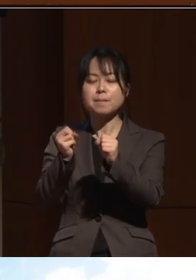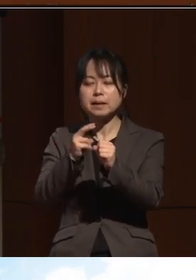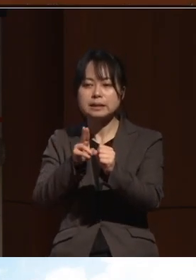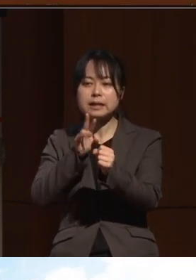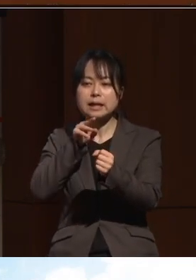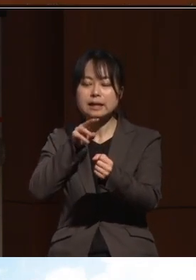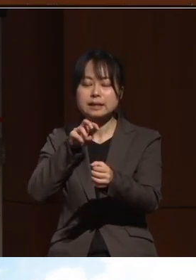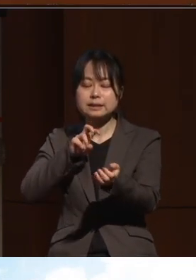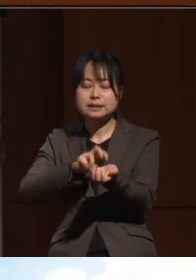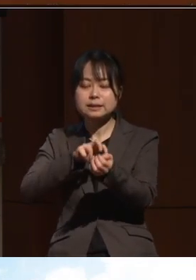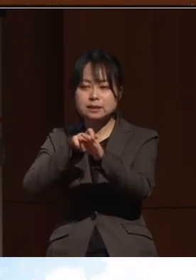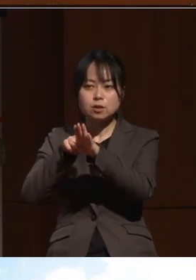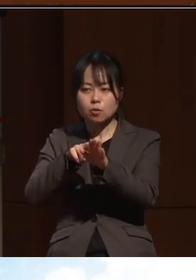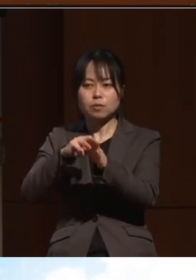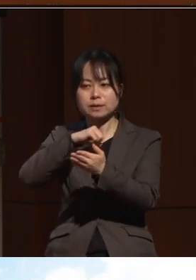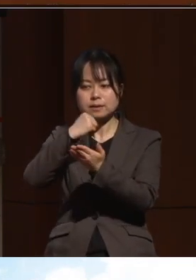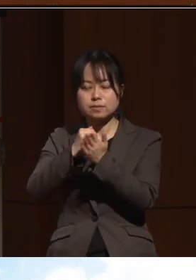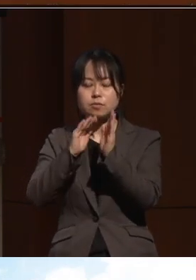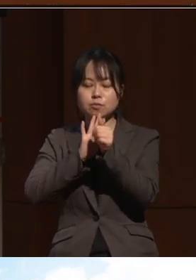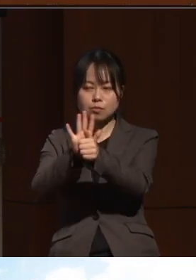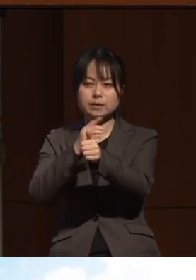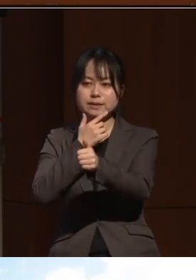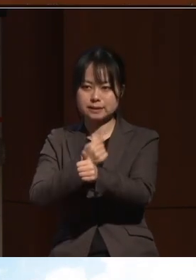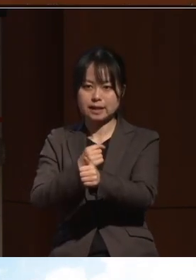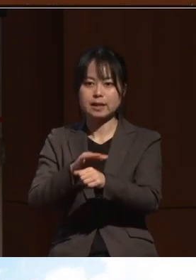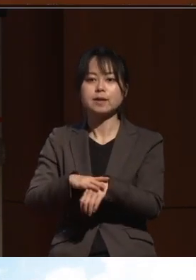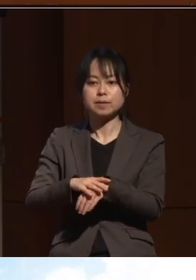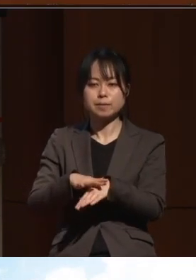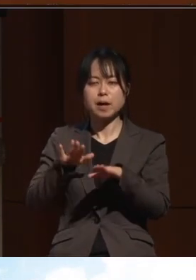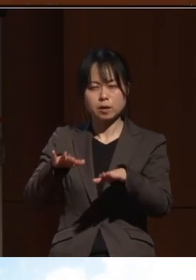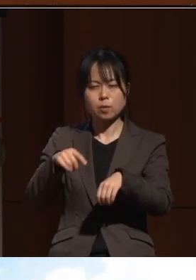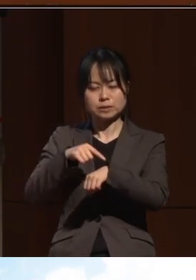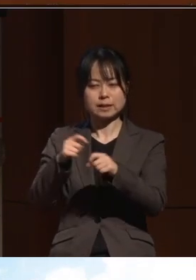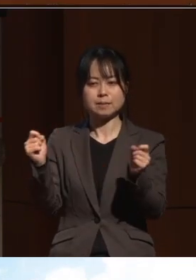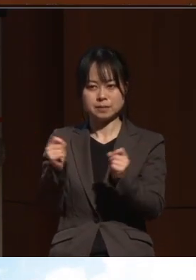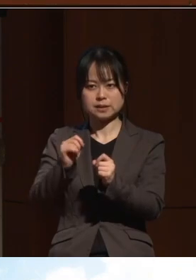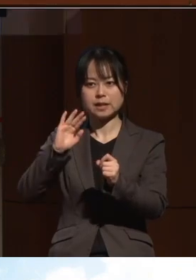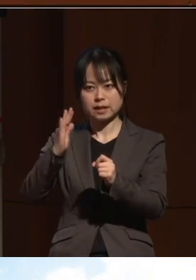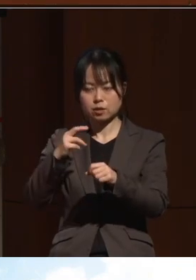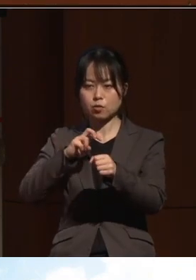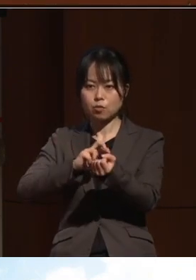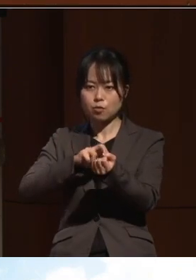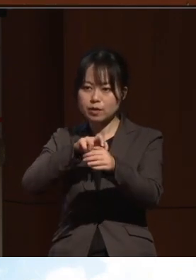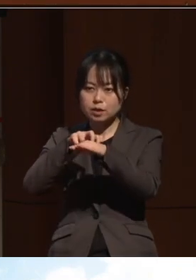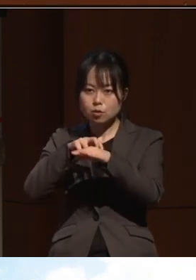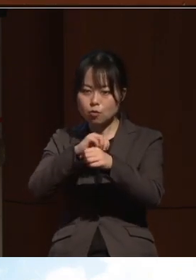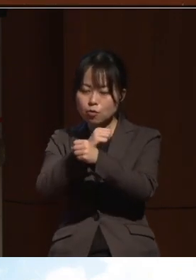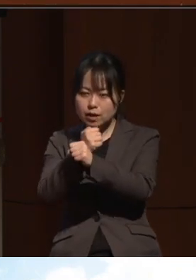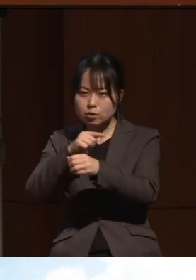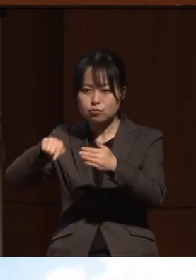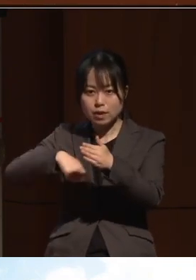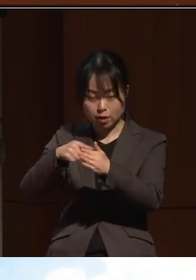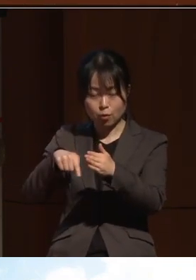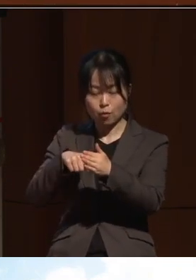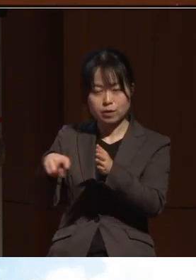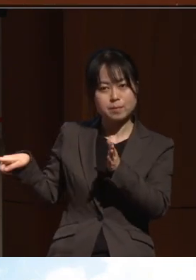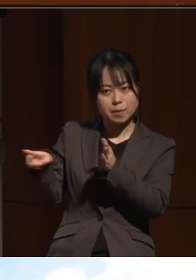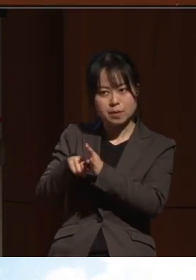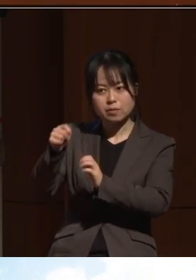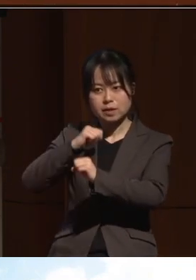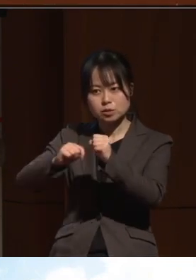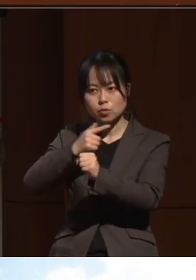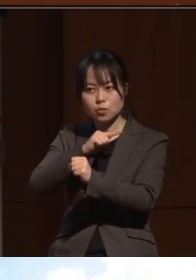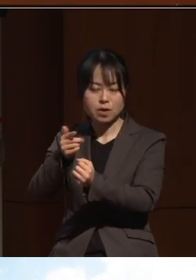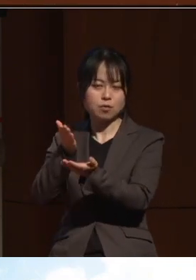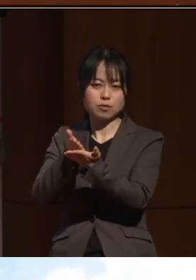address, I will cover both the health research that we have undertaken together. I will celebrate some of the collaborations that our countries